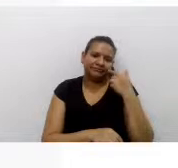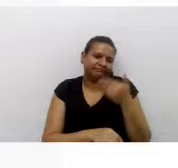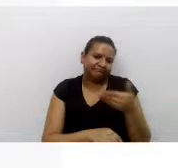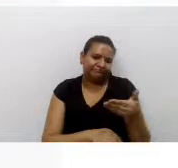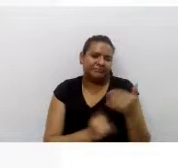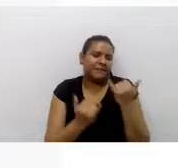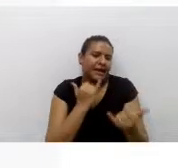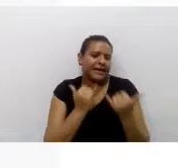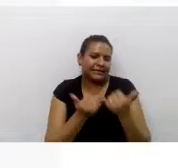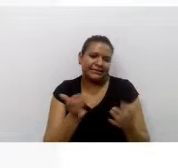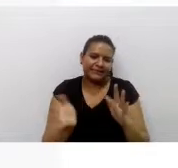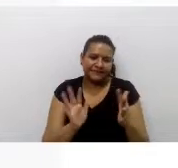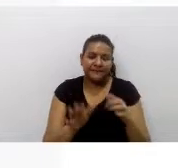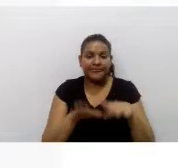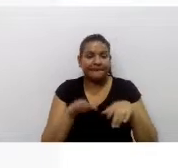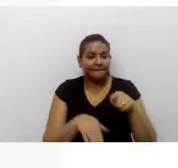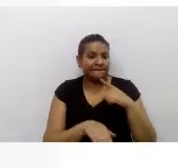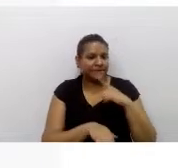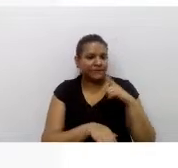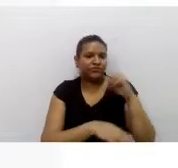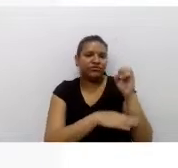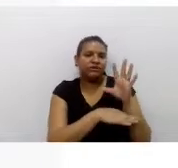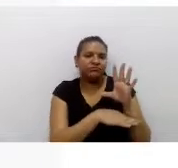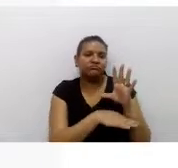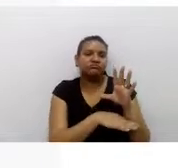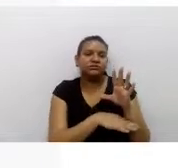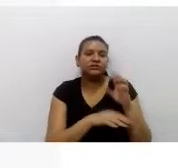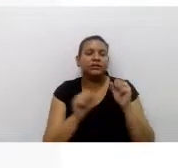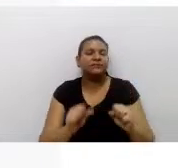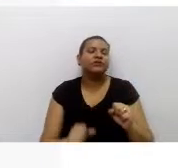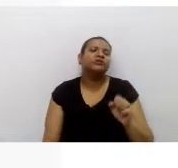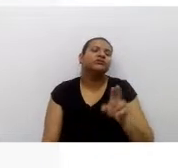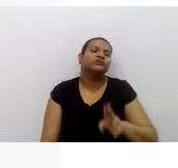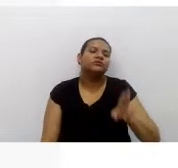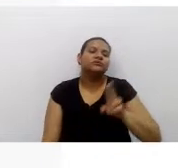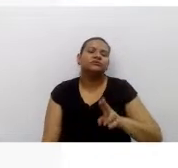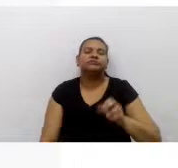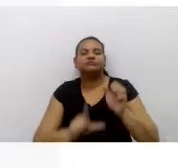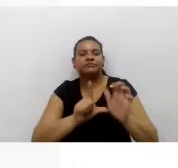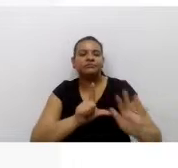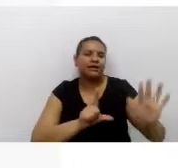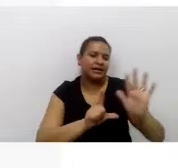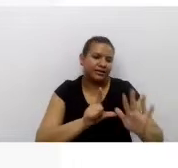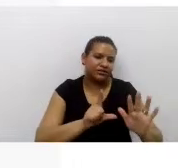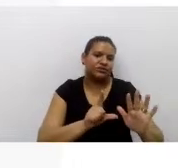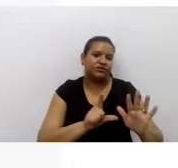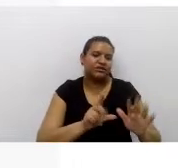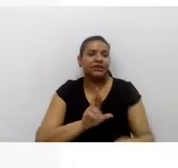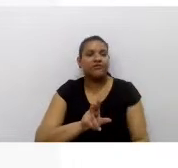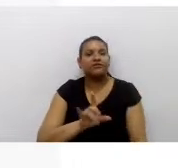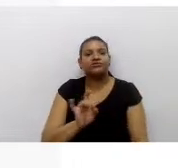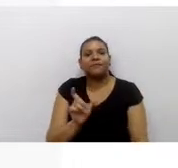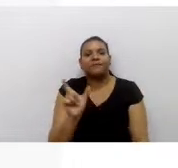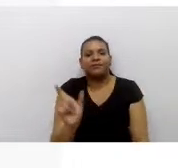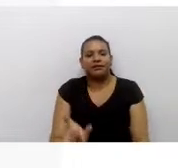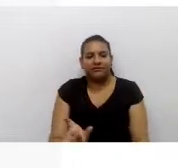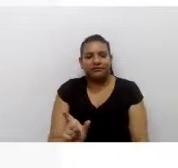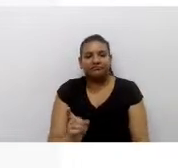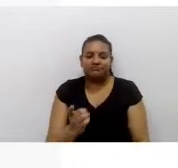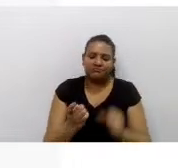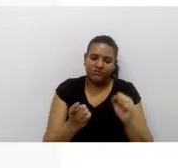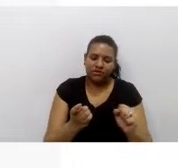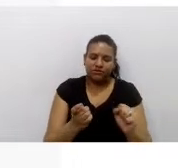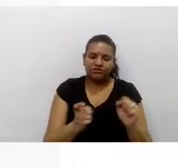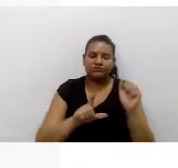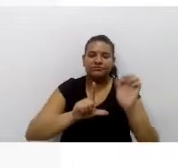you combine images and not just use words. If using a blackboard or a whiteboard, use drawings as well as